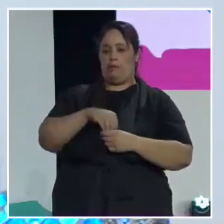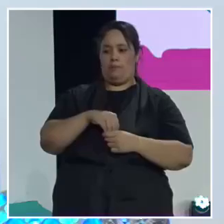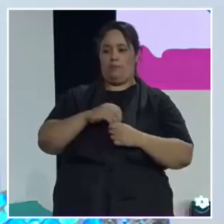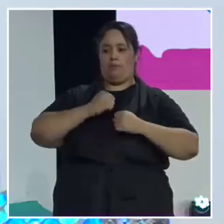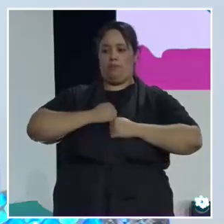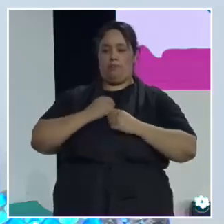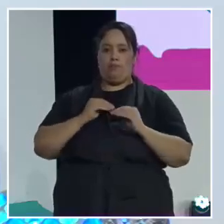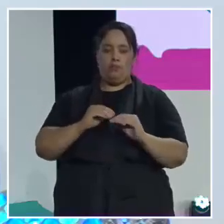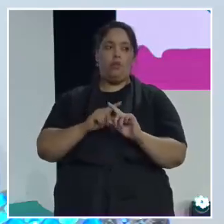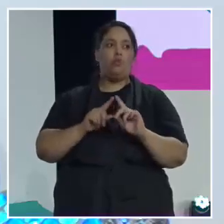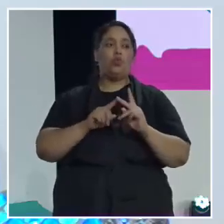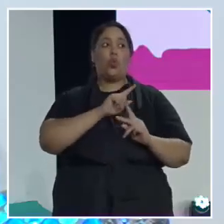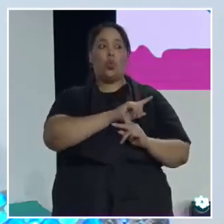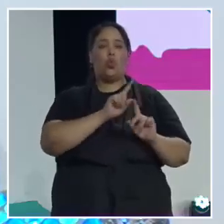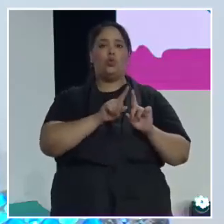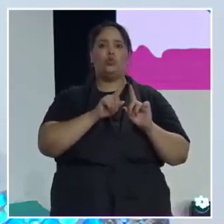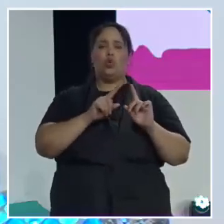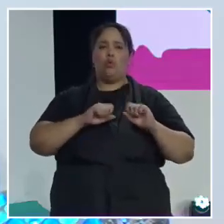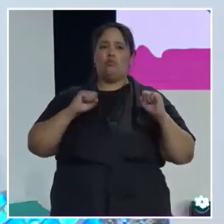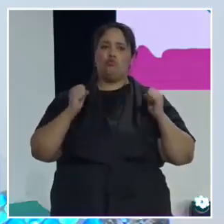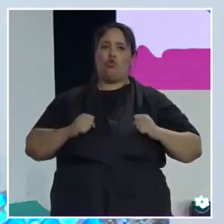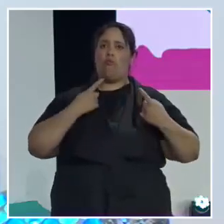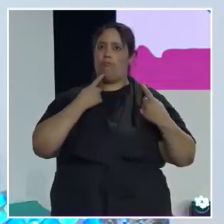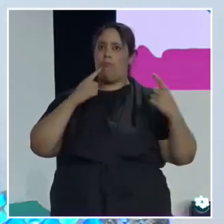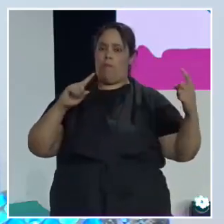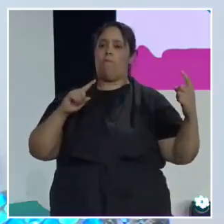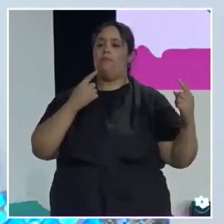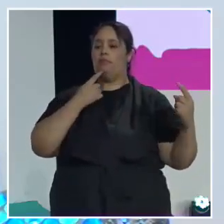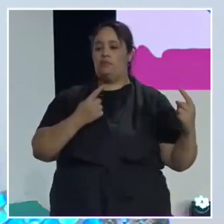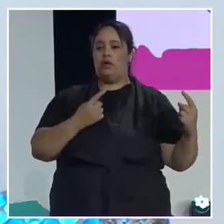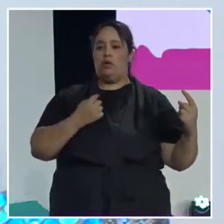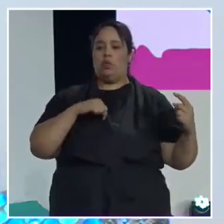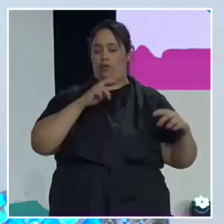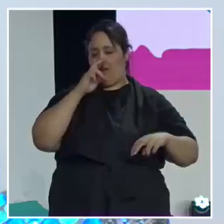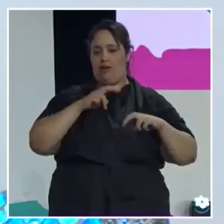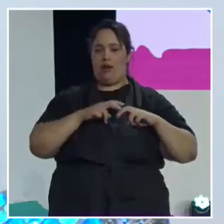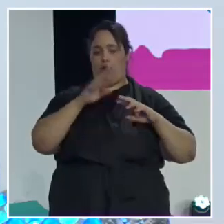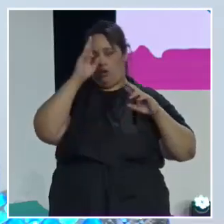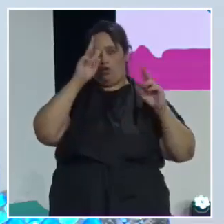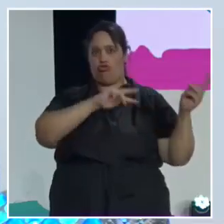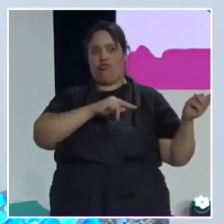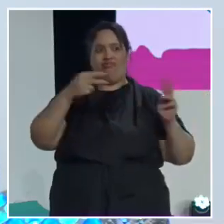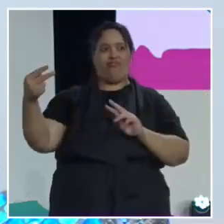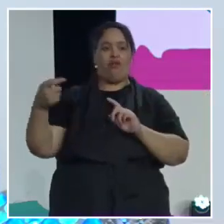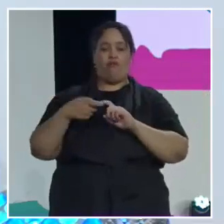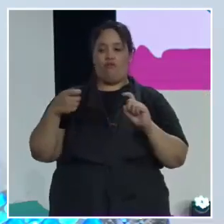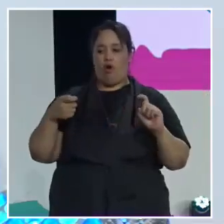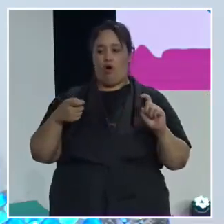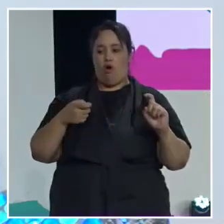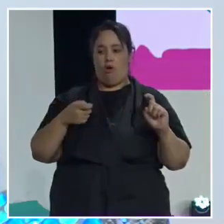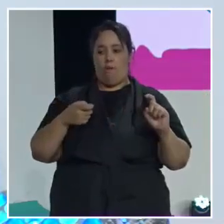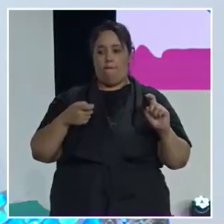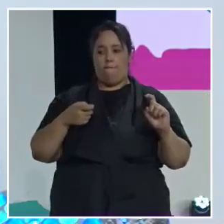SDG financing, you have made a very strong case. We need a paradigm shift from the gap-filling approach to